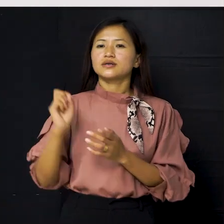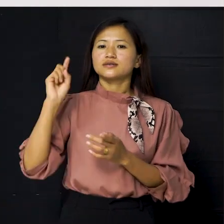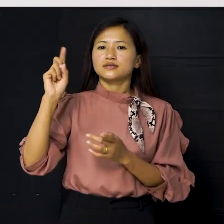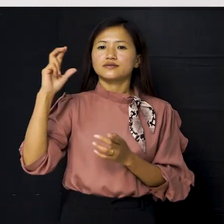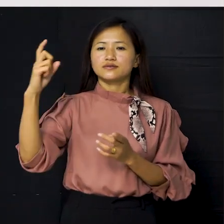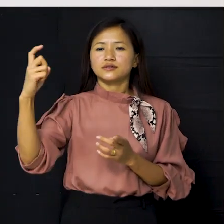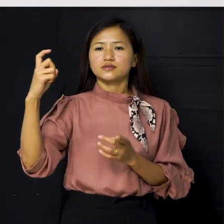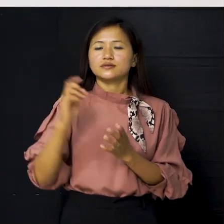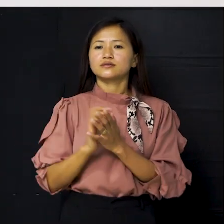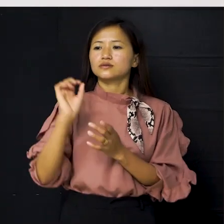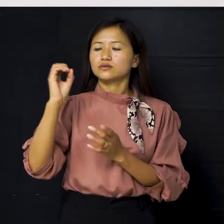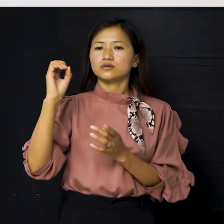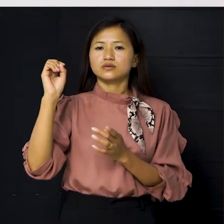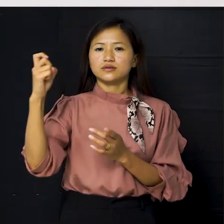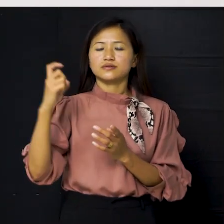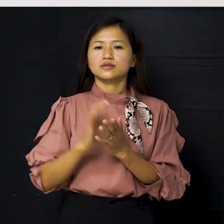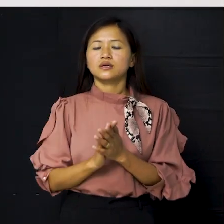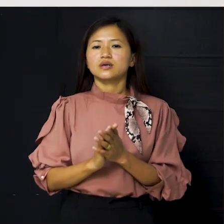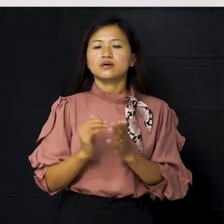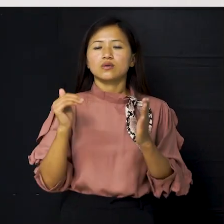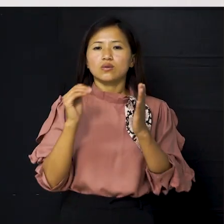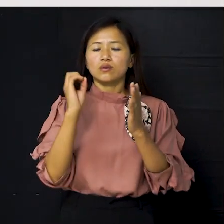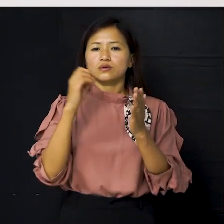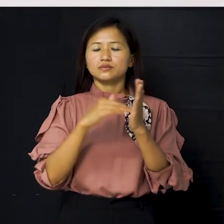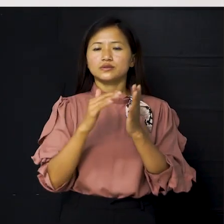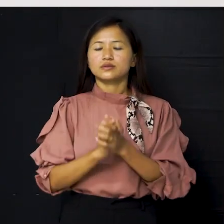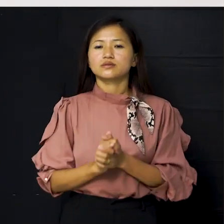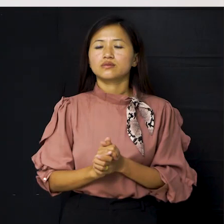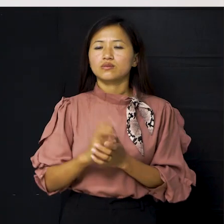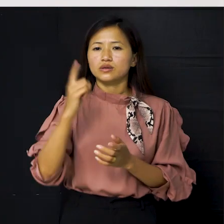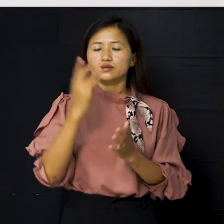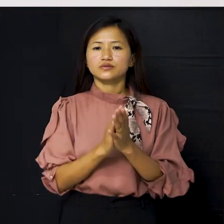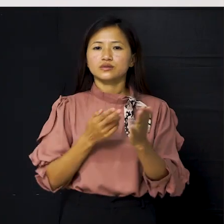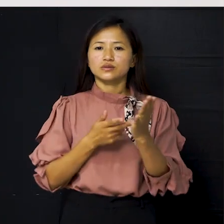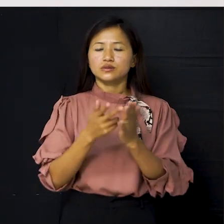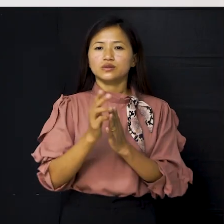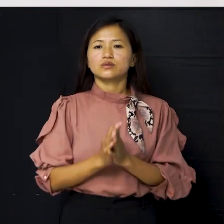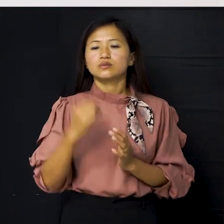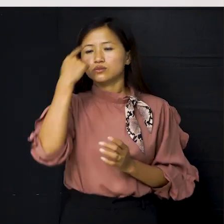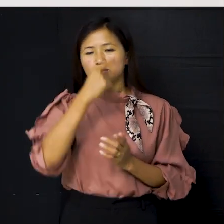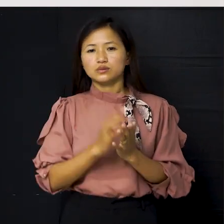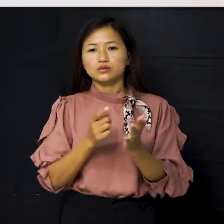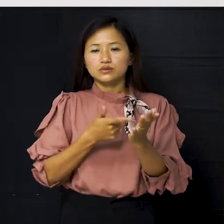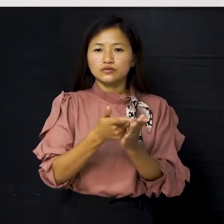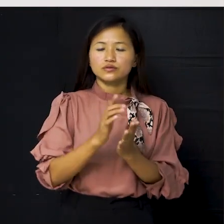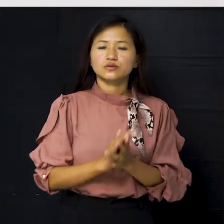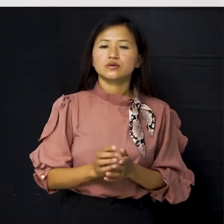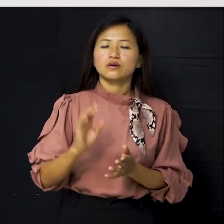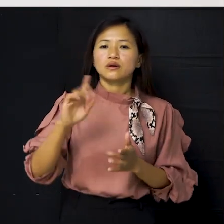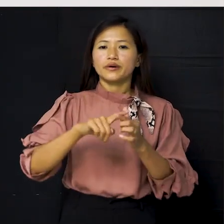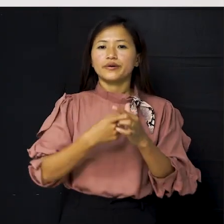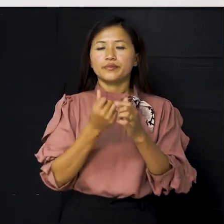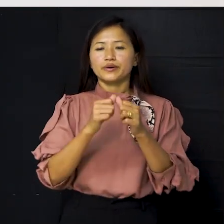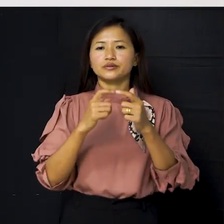1707 AD, and Aurangzeb is considered as one of the ruler who ruled for the major